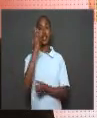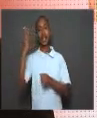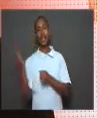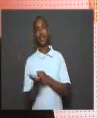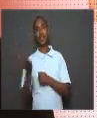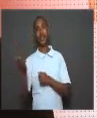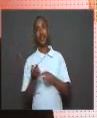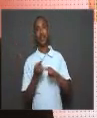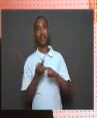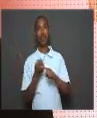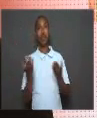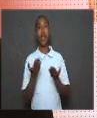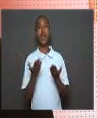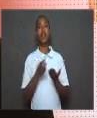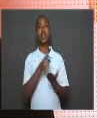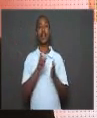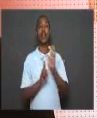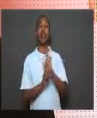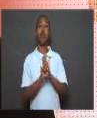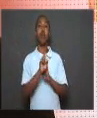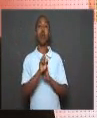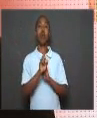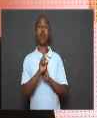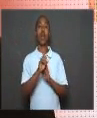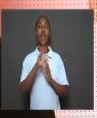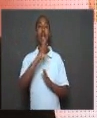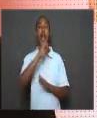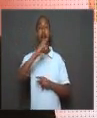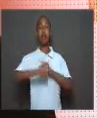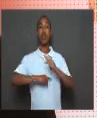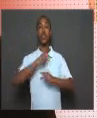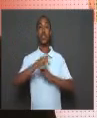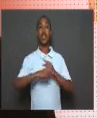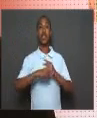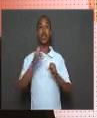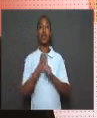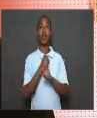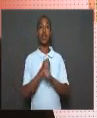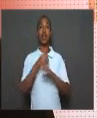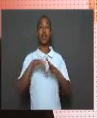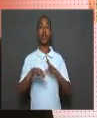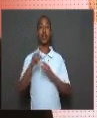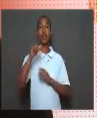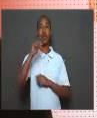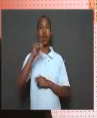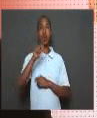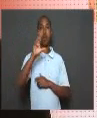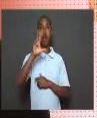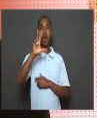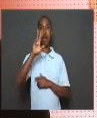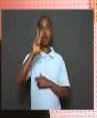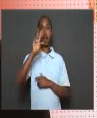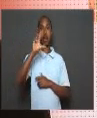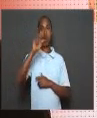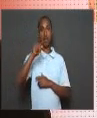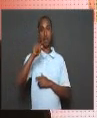down from where they are grown and are processed and made into pulp. We discussed